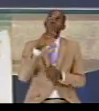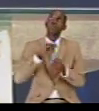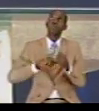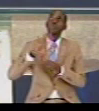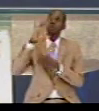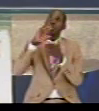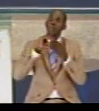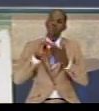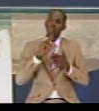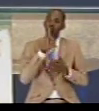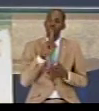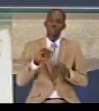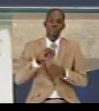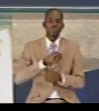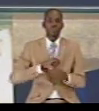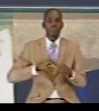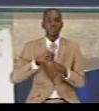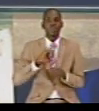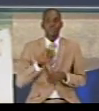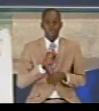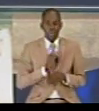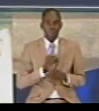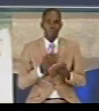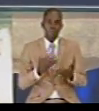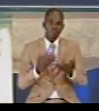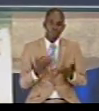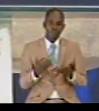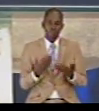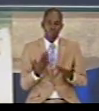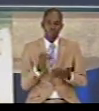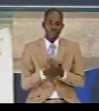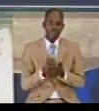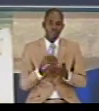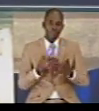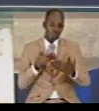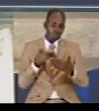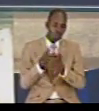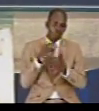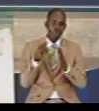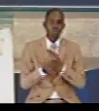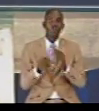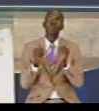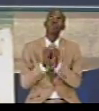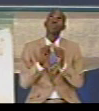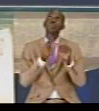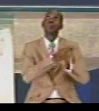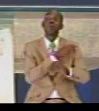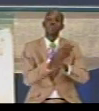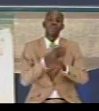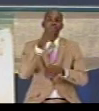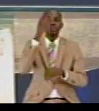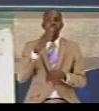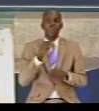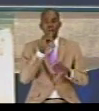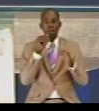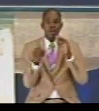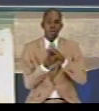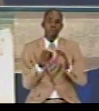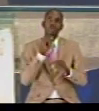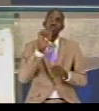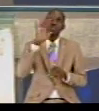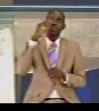fellowship. I long for intimacy, intimacy with the Almighty God. Hide not thy face from